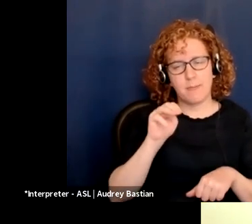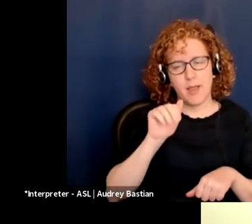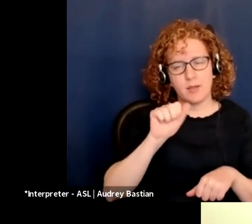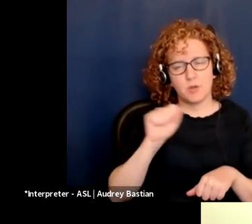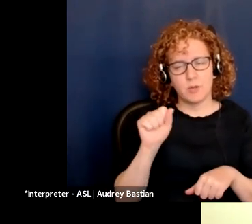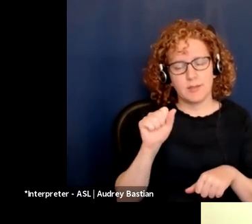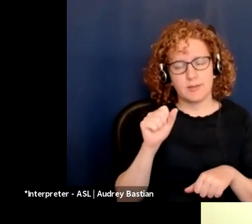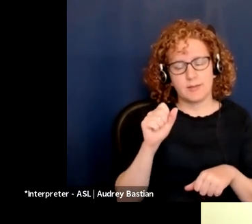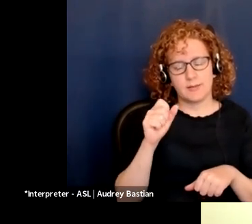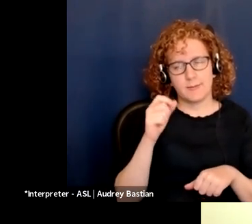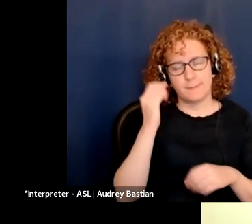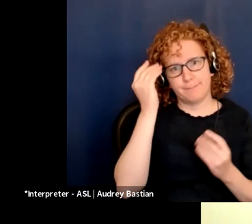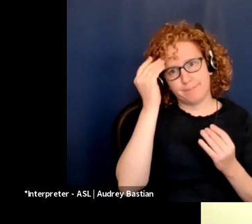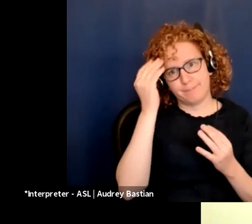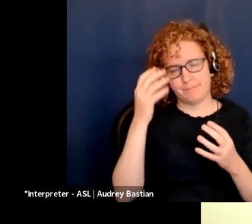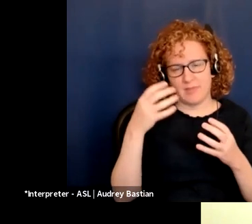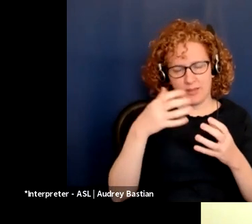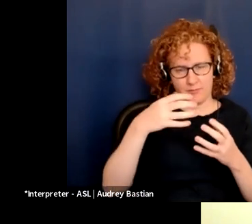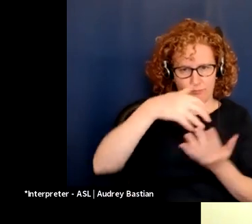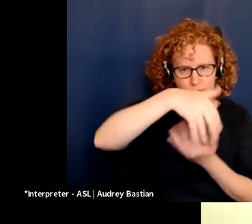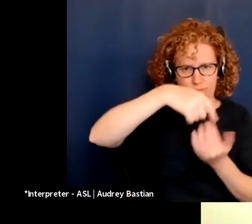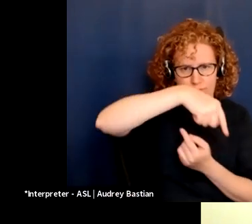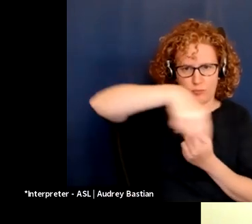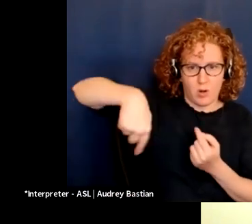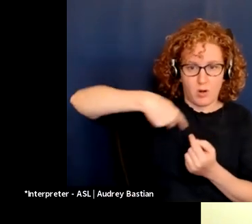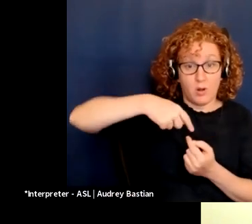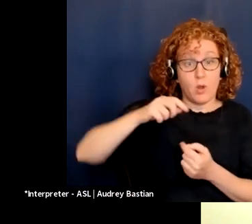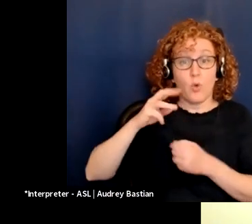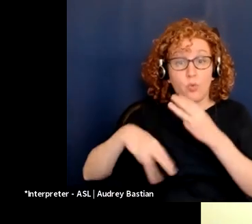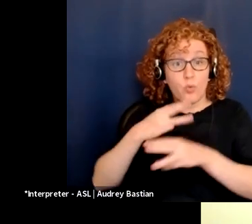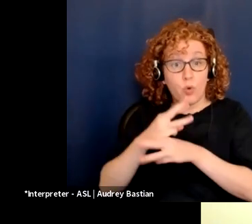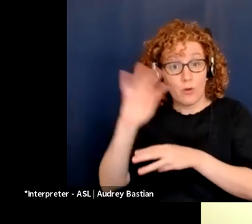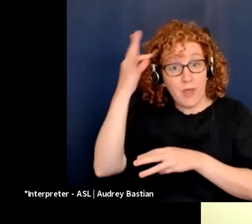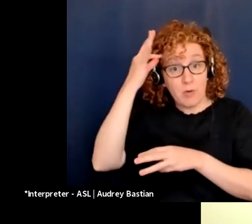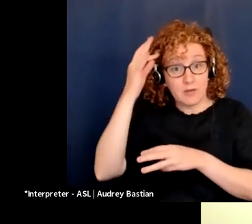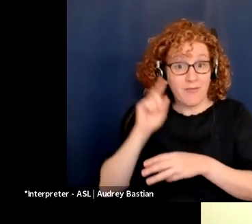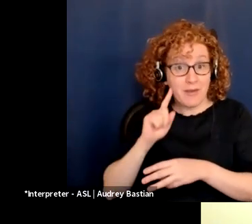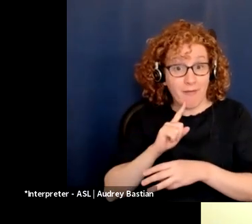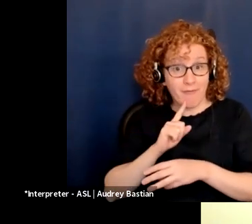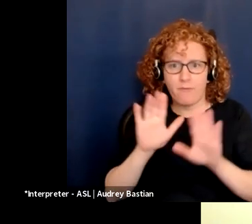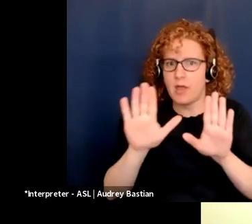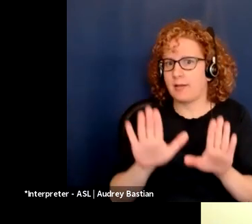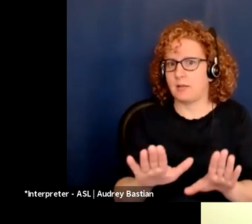long. Like, I know the World Federation of the Deaf is fantastic,